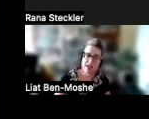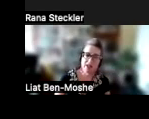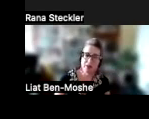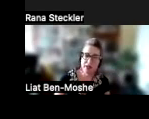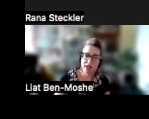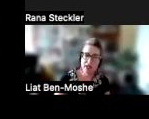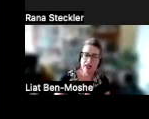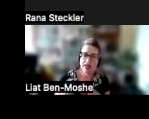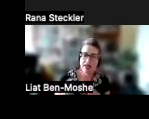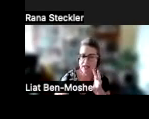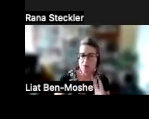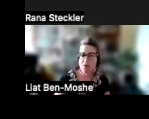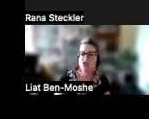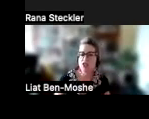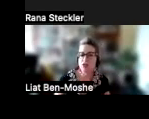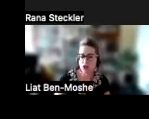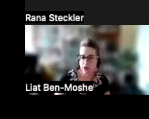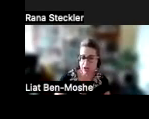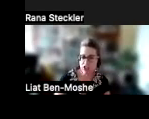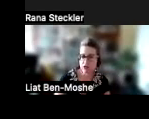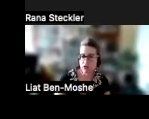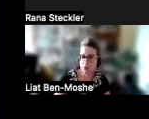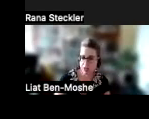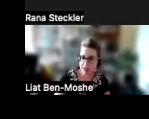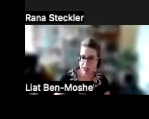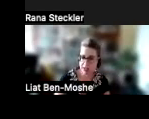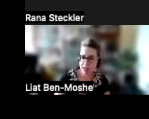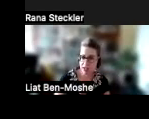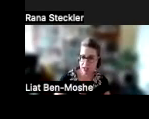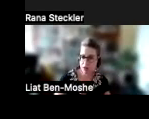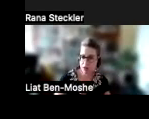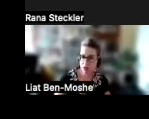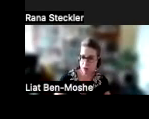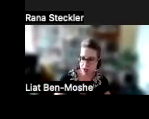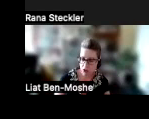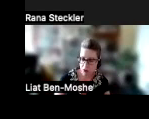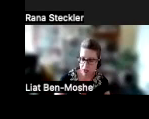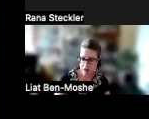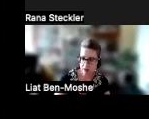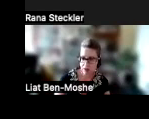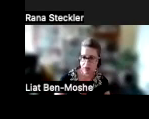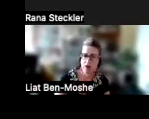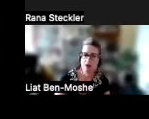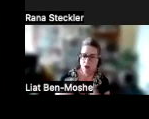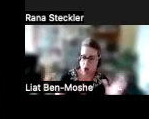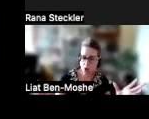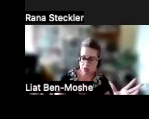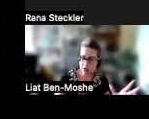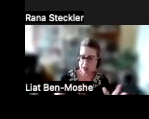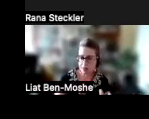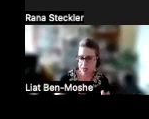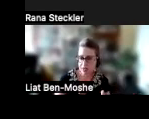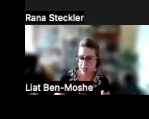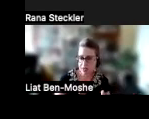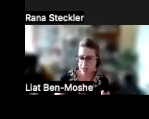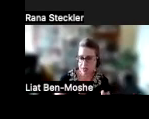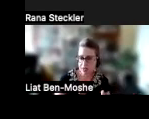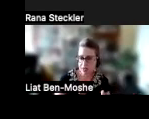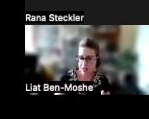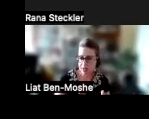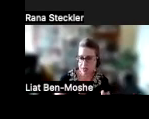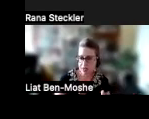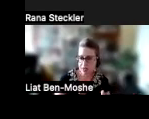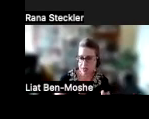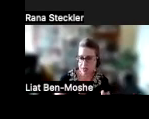said that at the beginning, is that the budgets for corrections, for policing, and for punishments rose at the same time